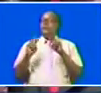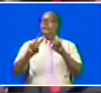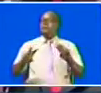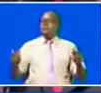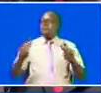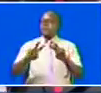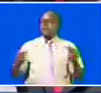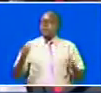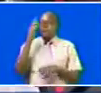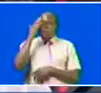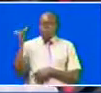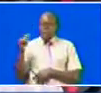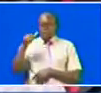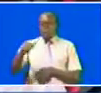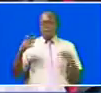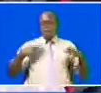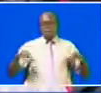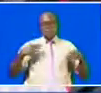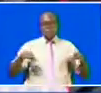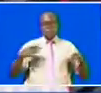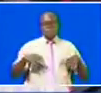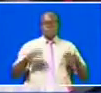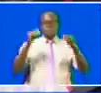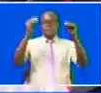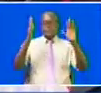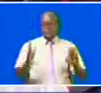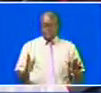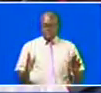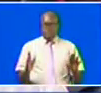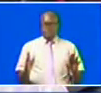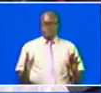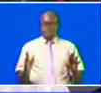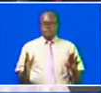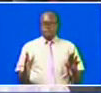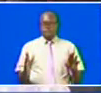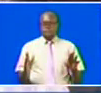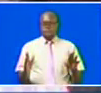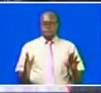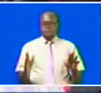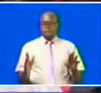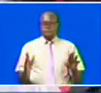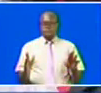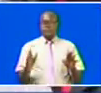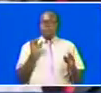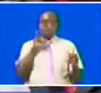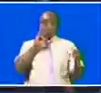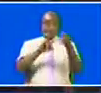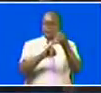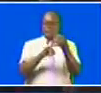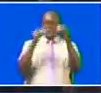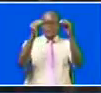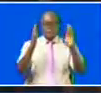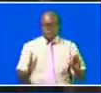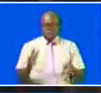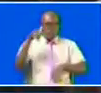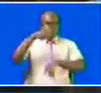investigation because these people, he is a teacher. The husband is a teacher. At the